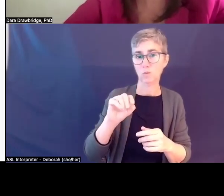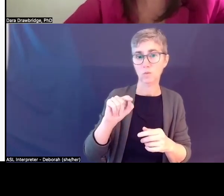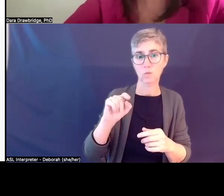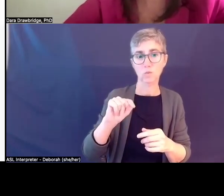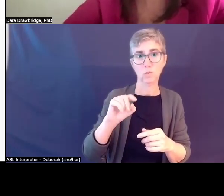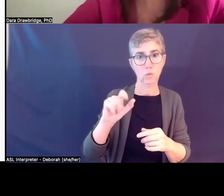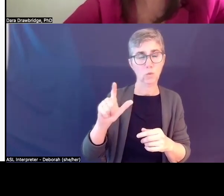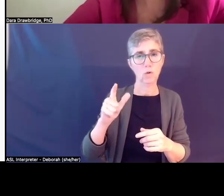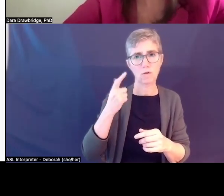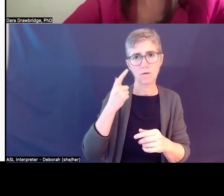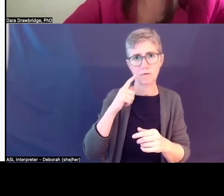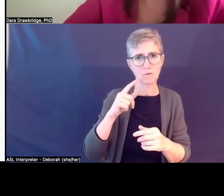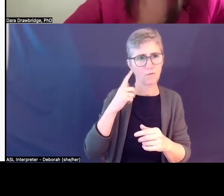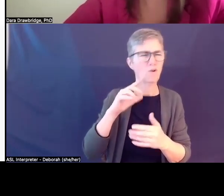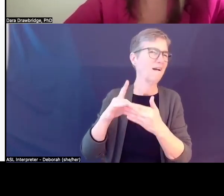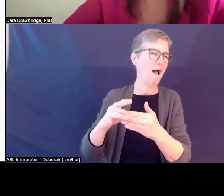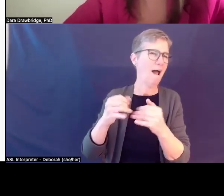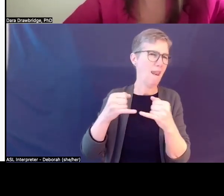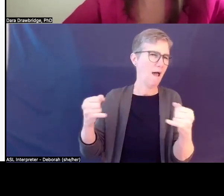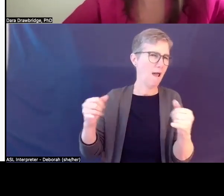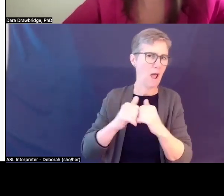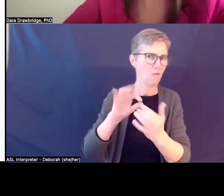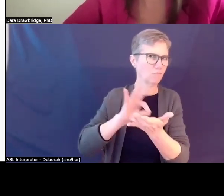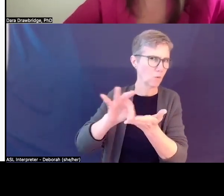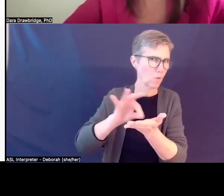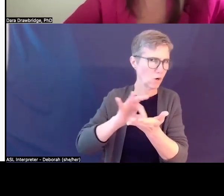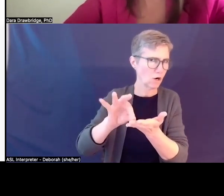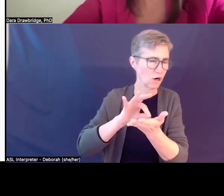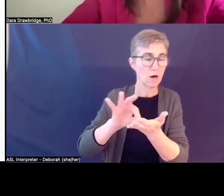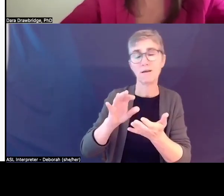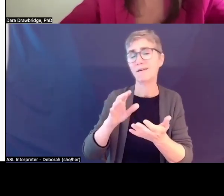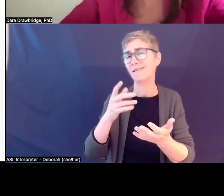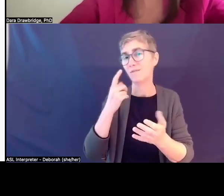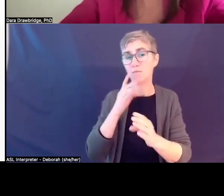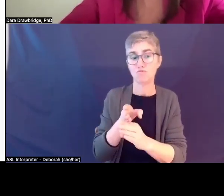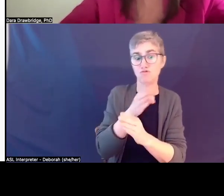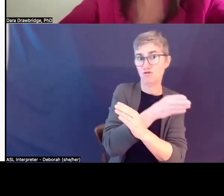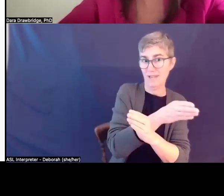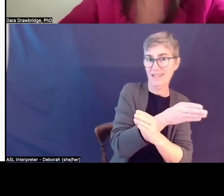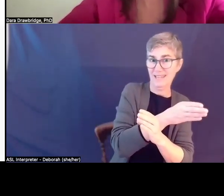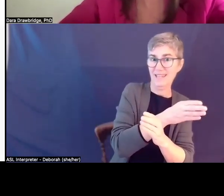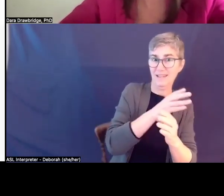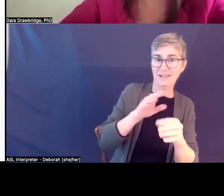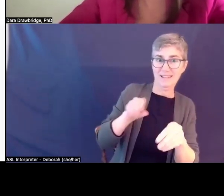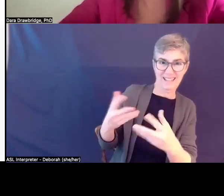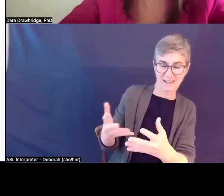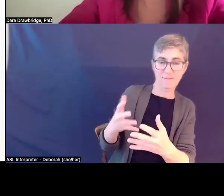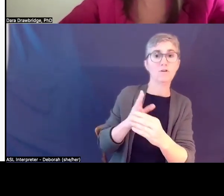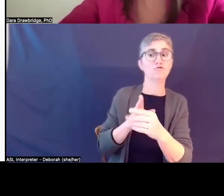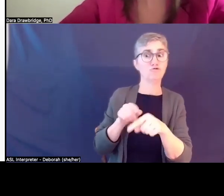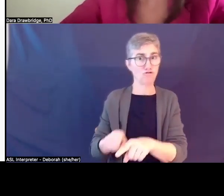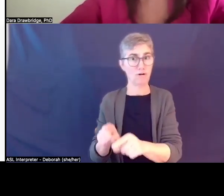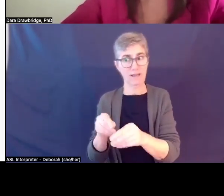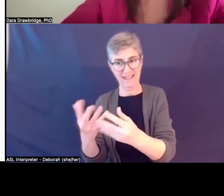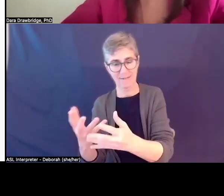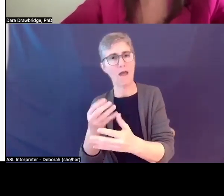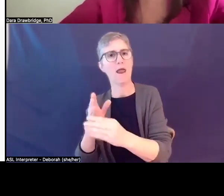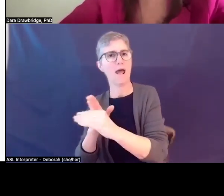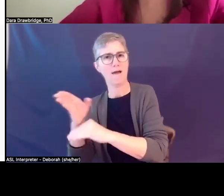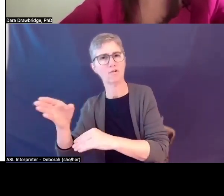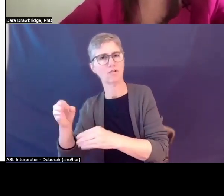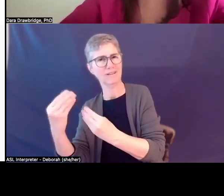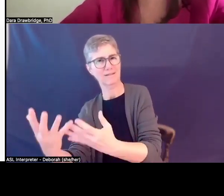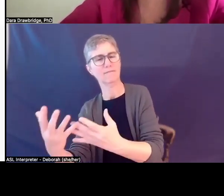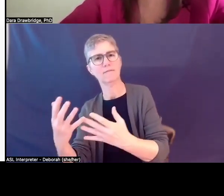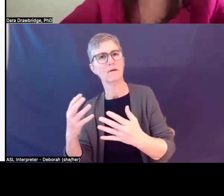administration process guidelines. The checklist covers key process guidelines pre-administration, during administration, and post-administration. It's designed